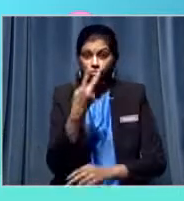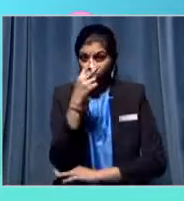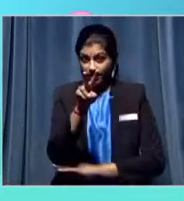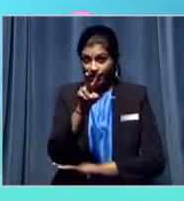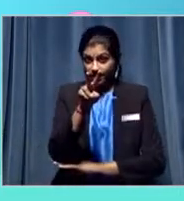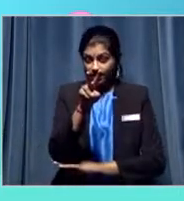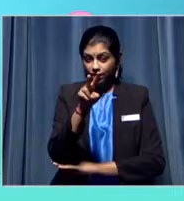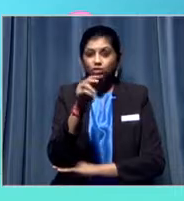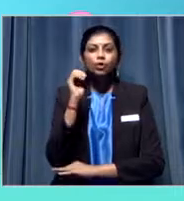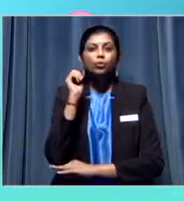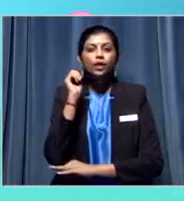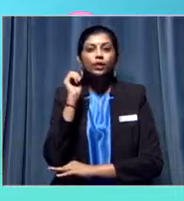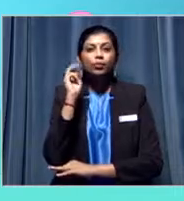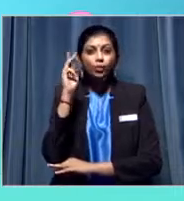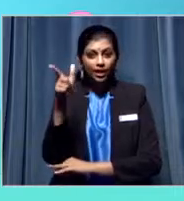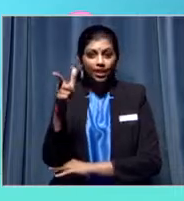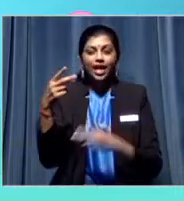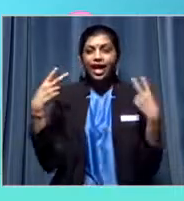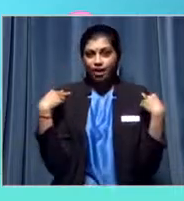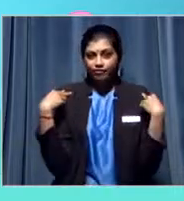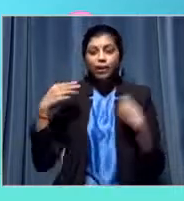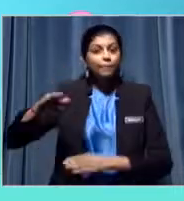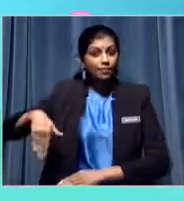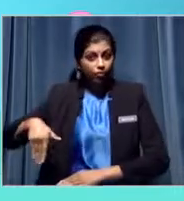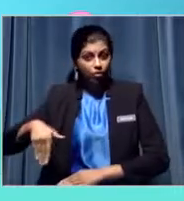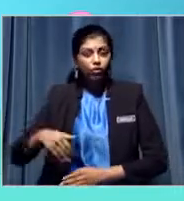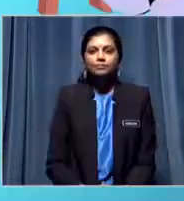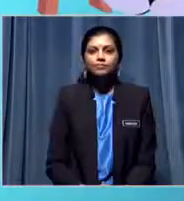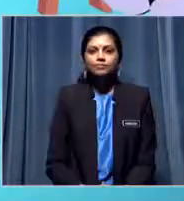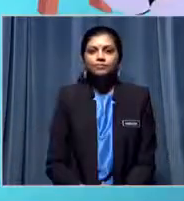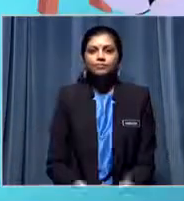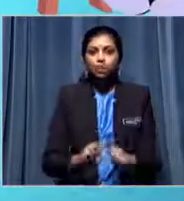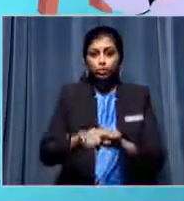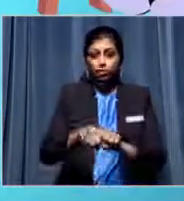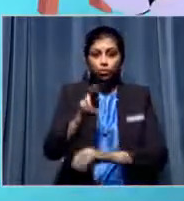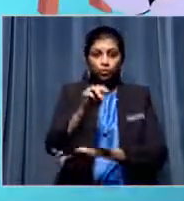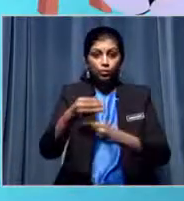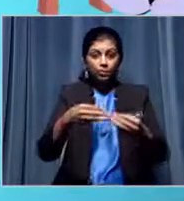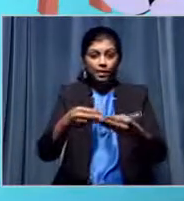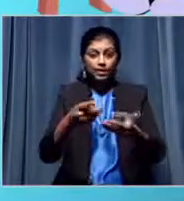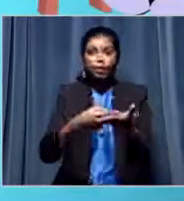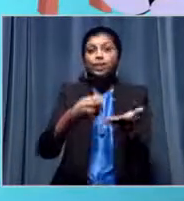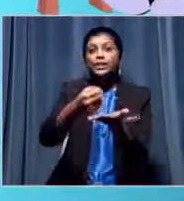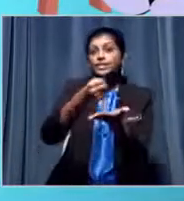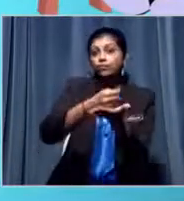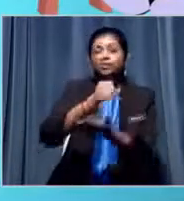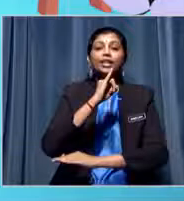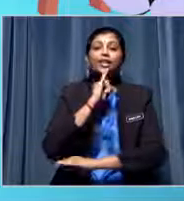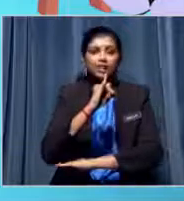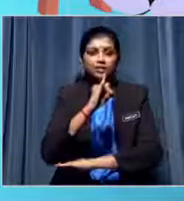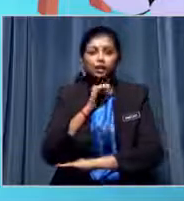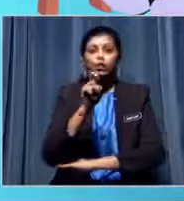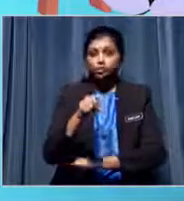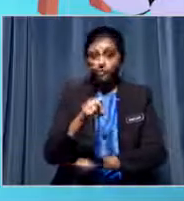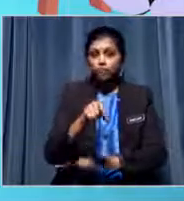learned Japanese before she moves to Japan. So no matter what the subject is,